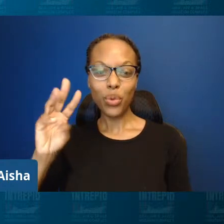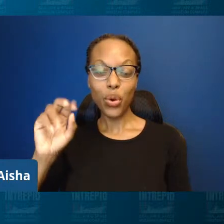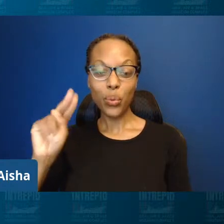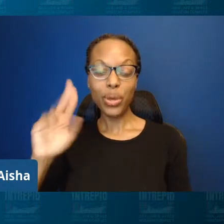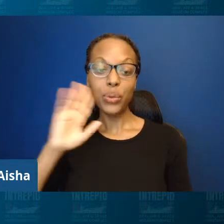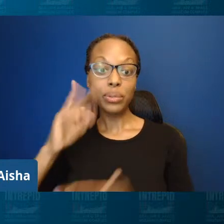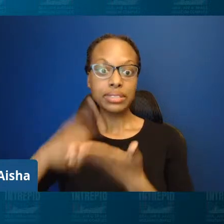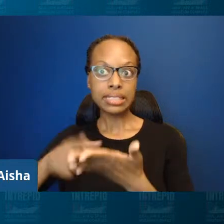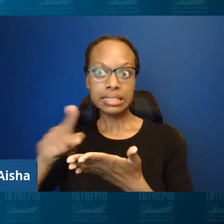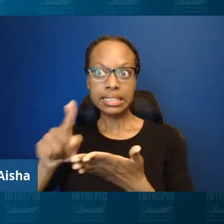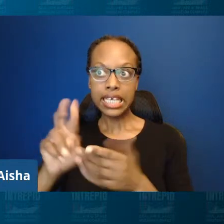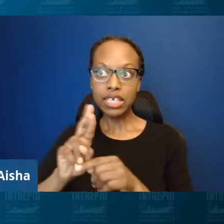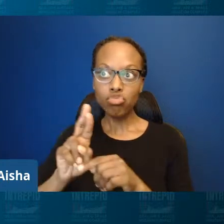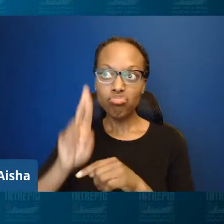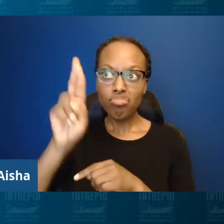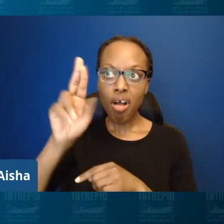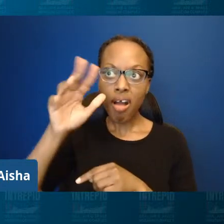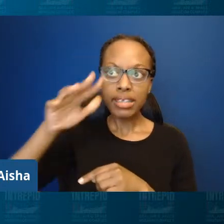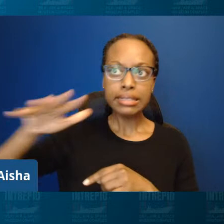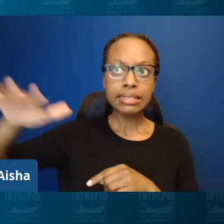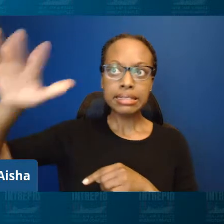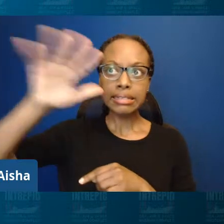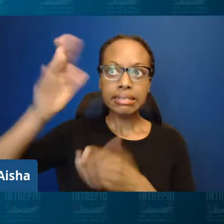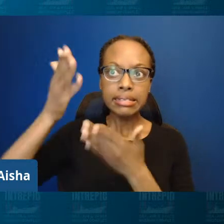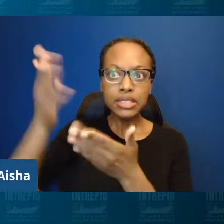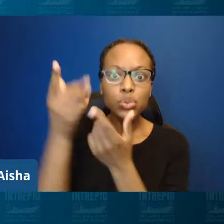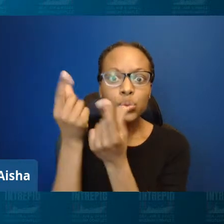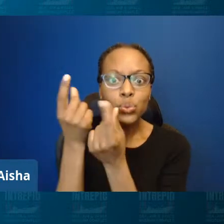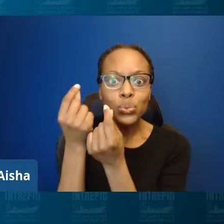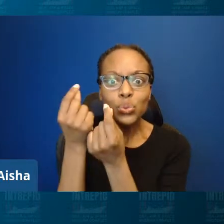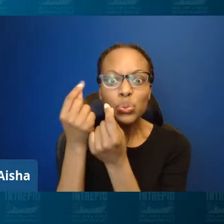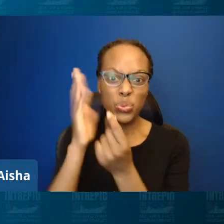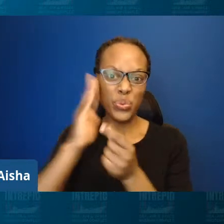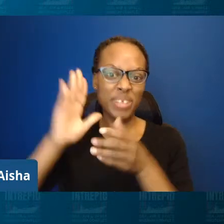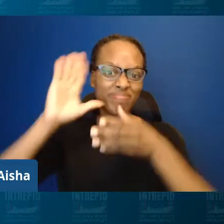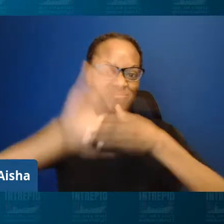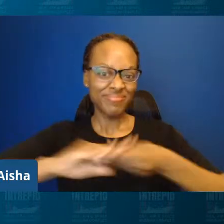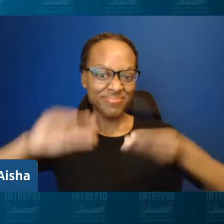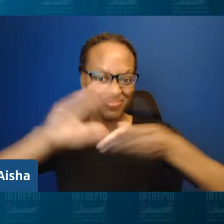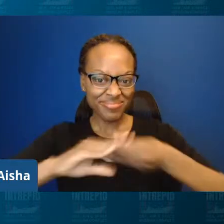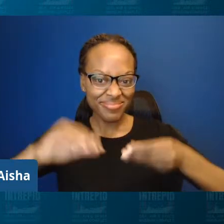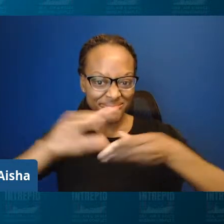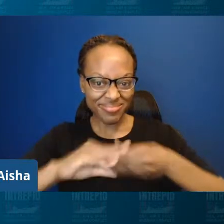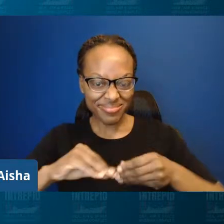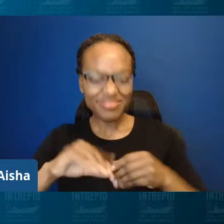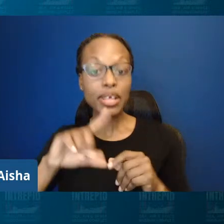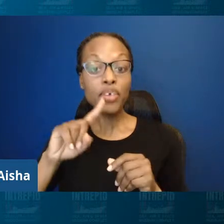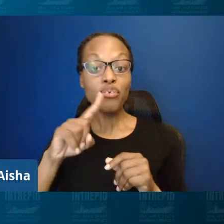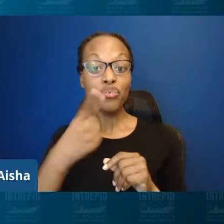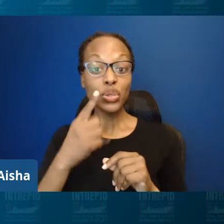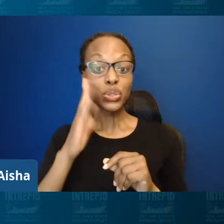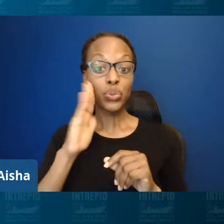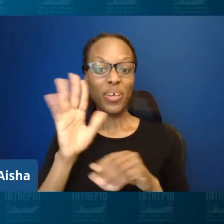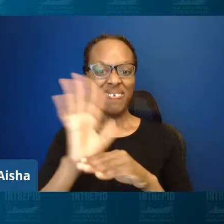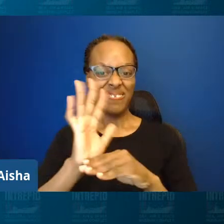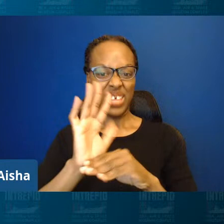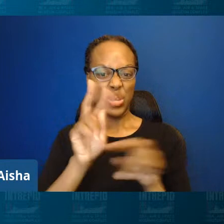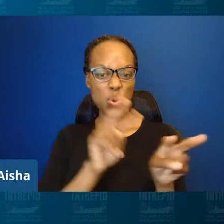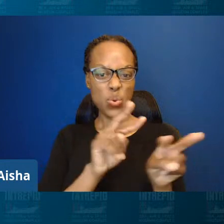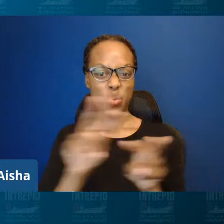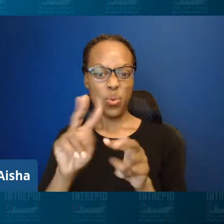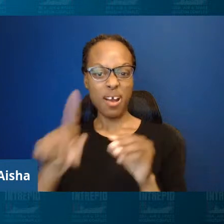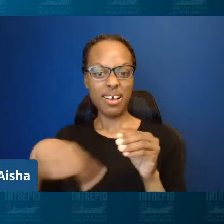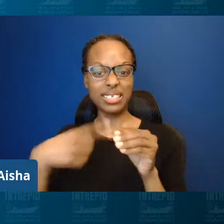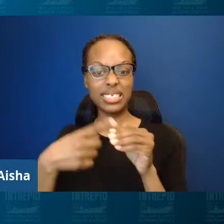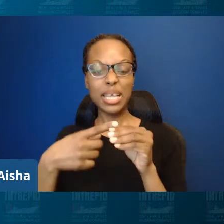But first, I would like to show you a short video from the museum's video series, Inside Intrepid Education. You'll learn about the Gemini